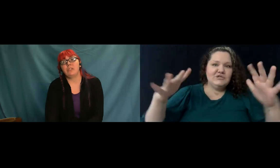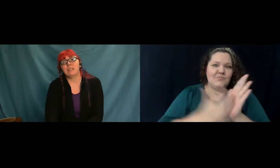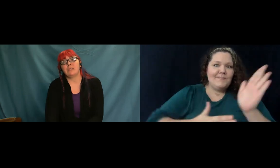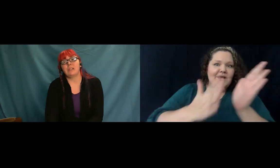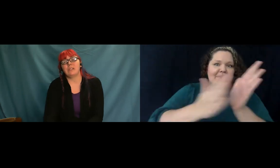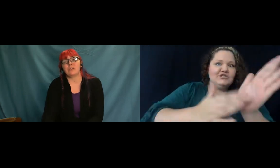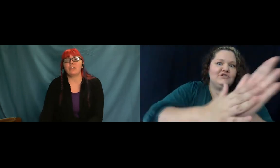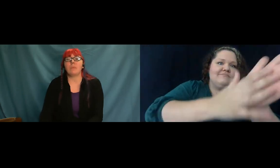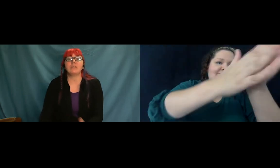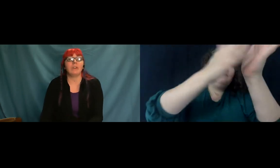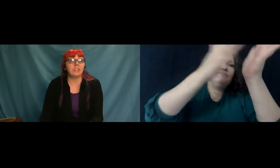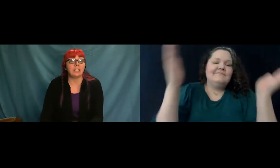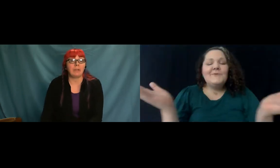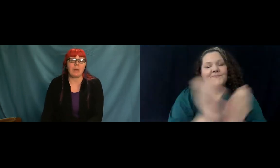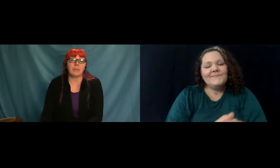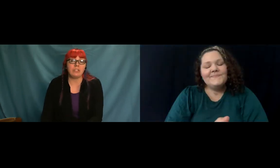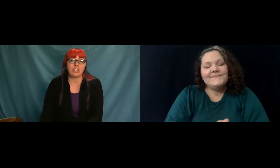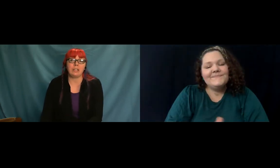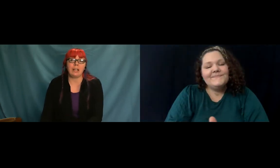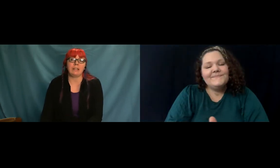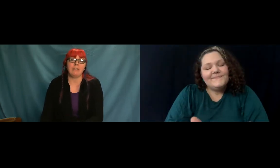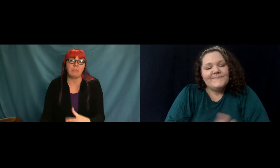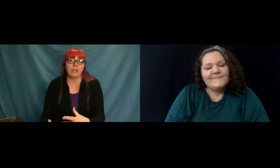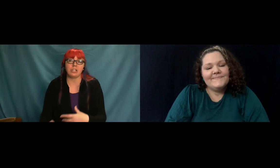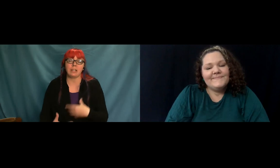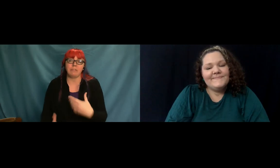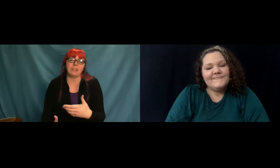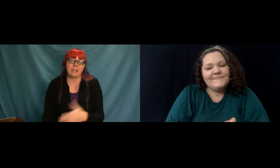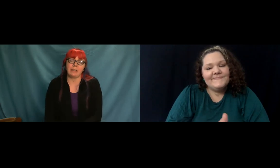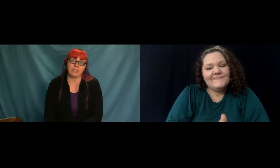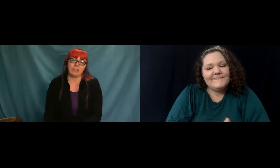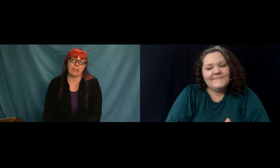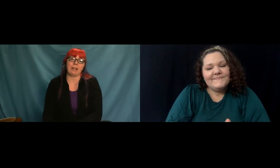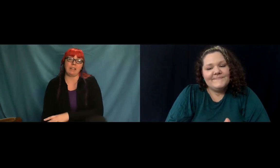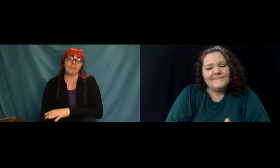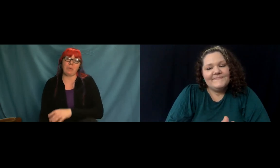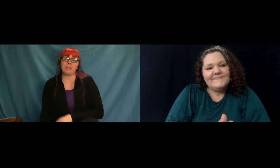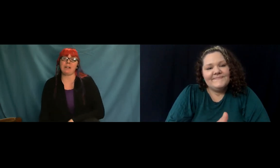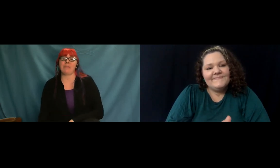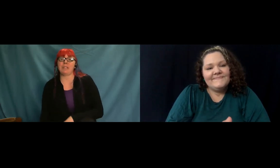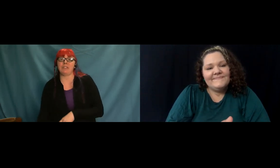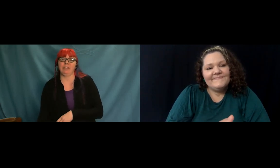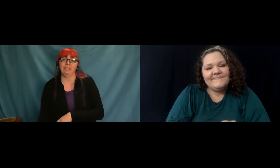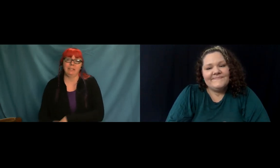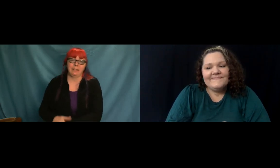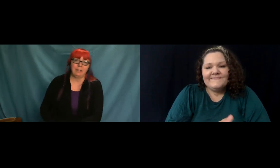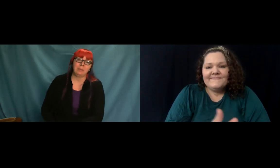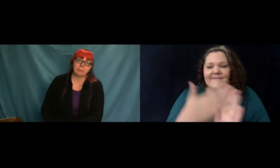music too is, there's so much involved in it, right? Repetition and the vibration and the feel that it gives you. So yeah, definitely worth a